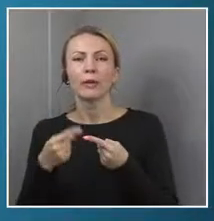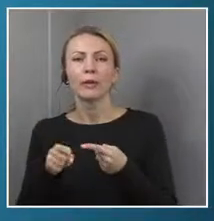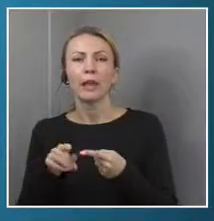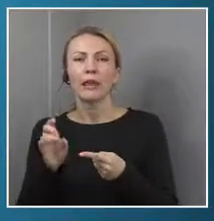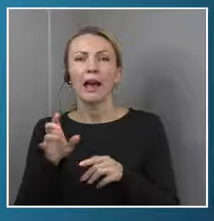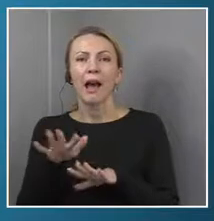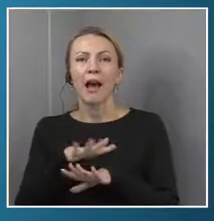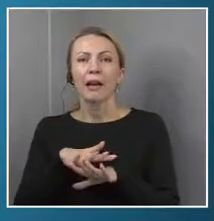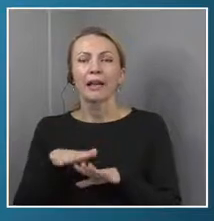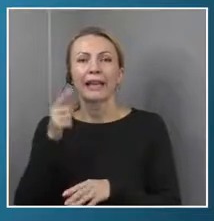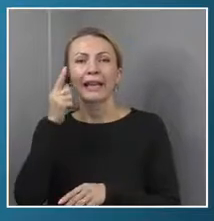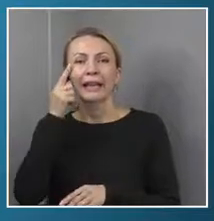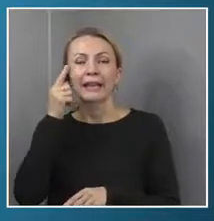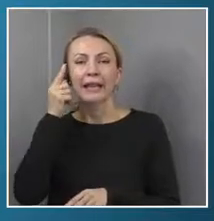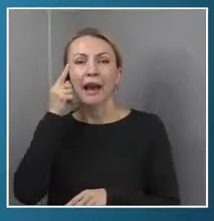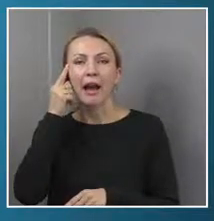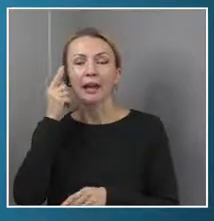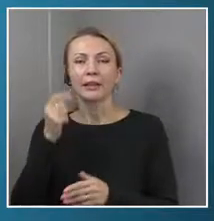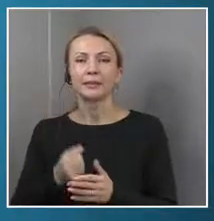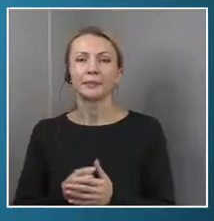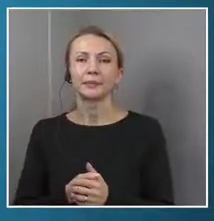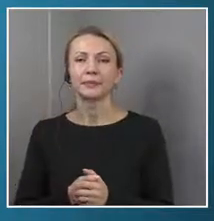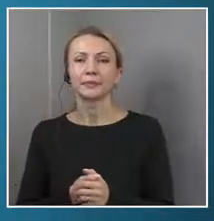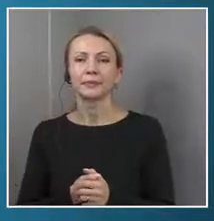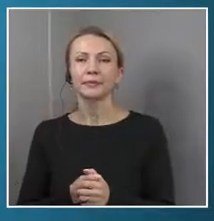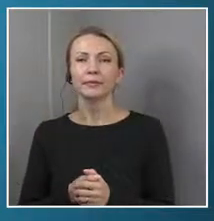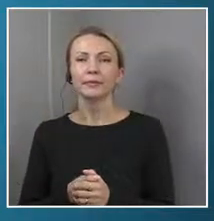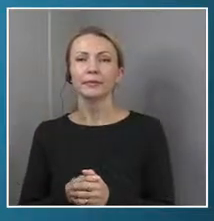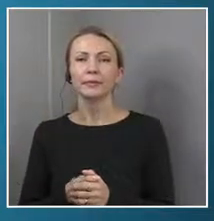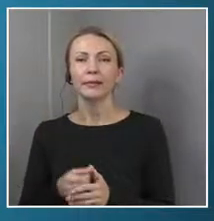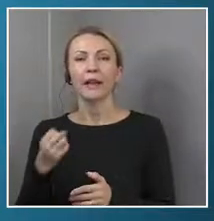can international players buy some things.